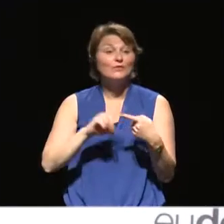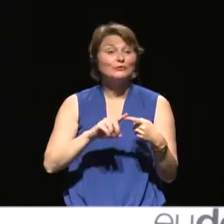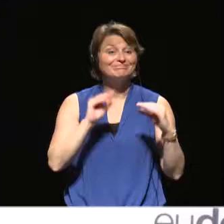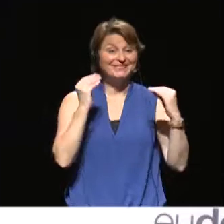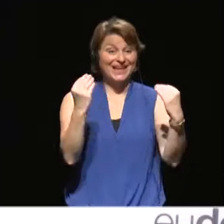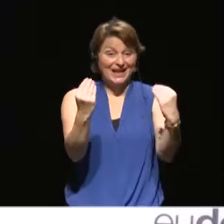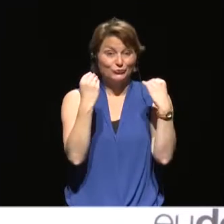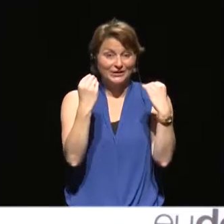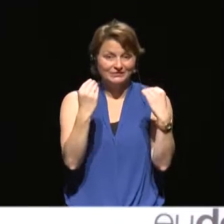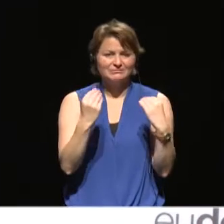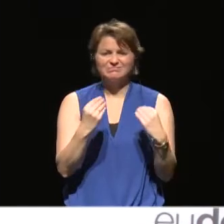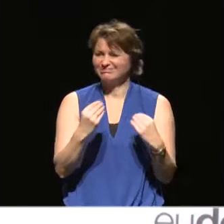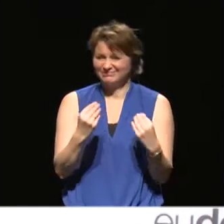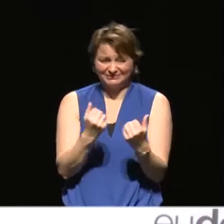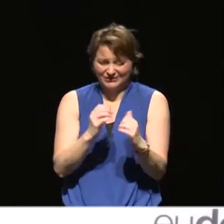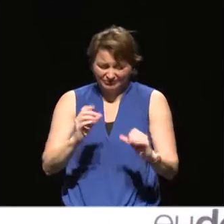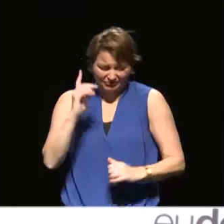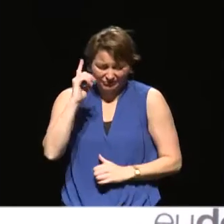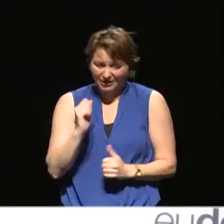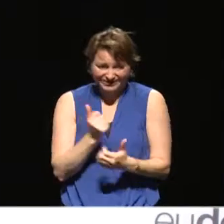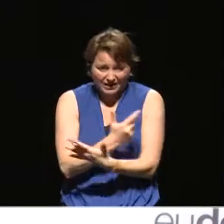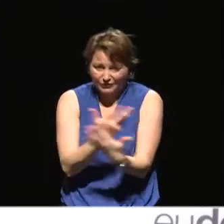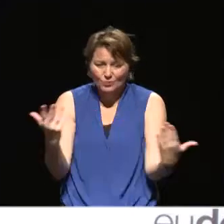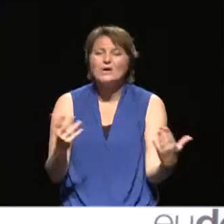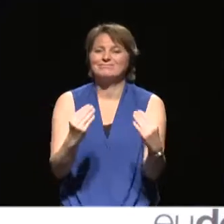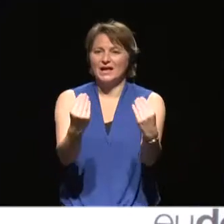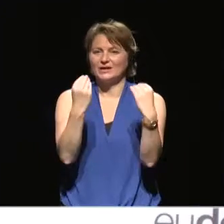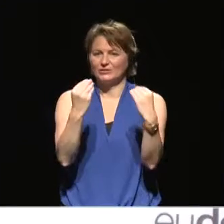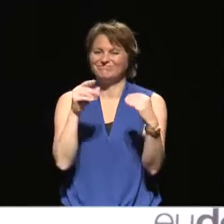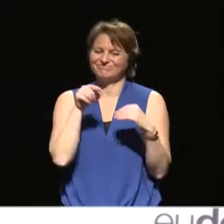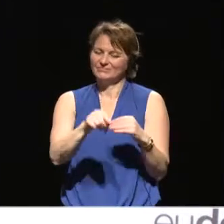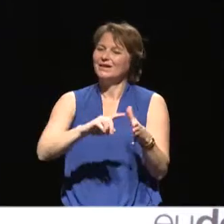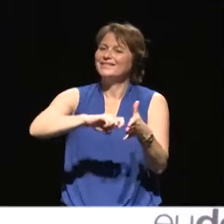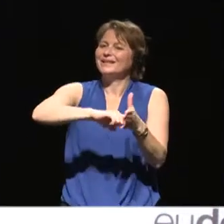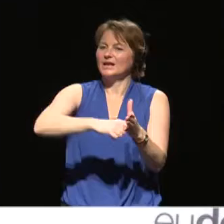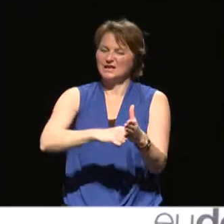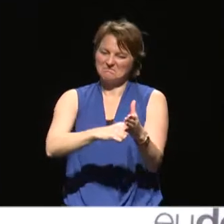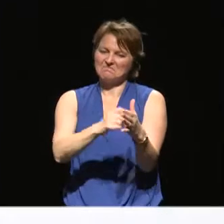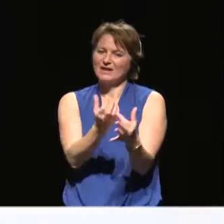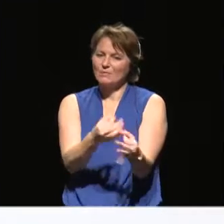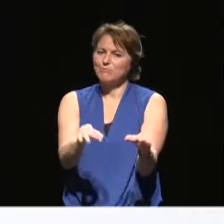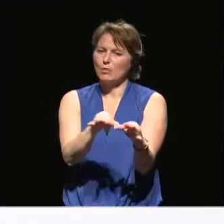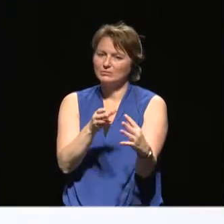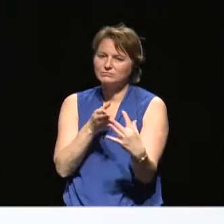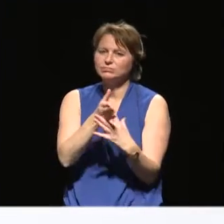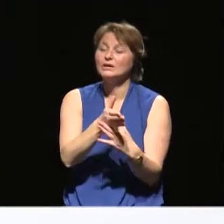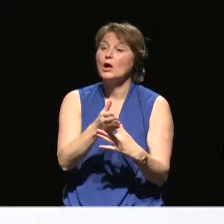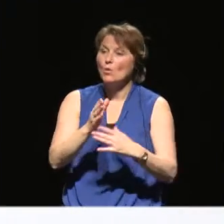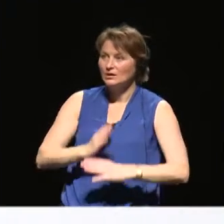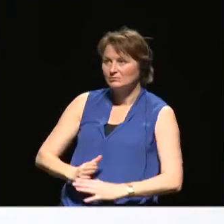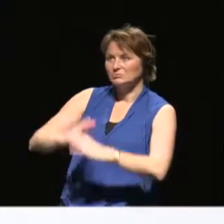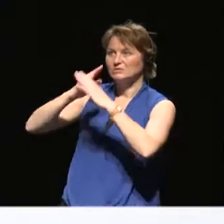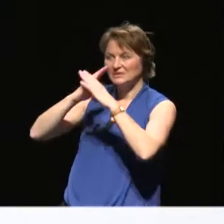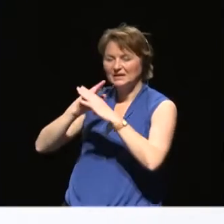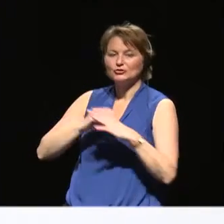from the school. Education is a key to education. Prevention against corruption in the